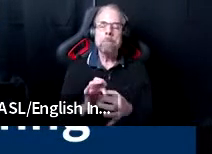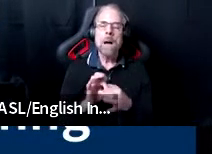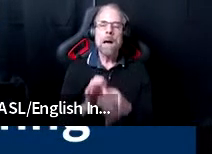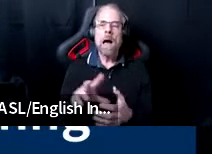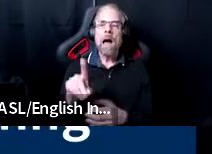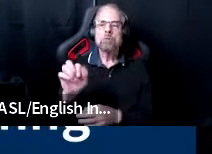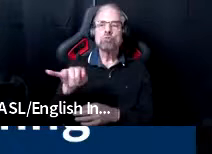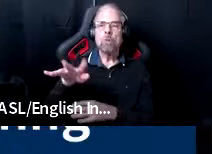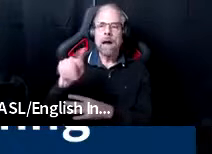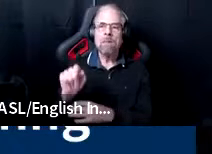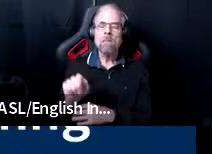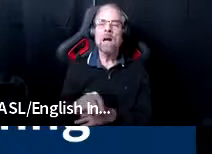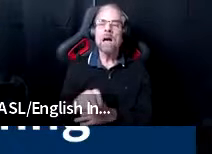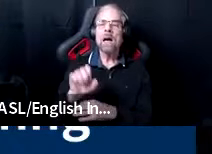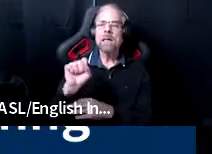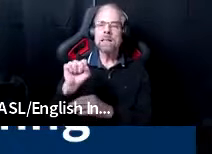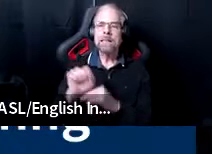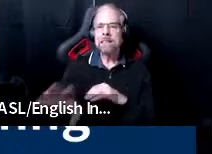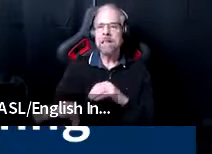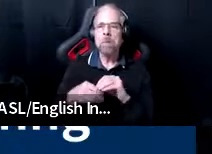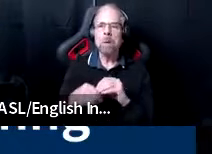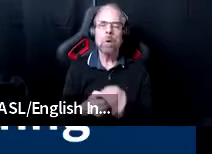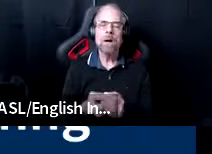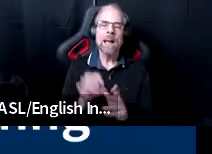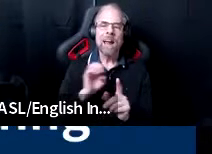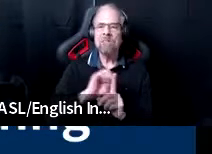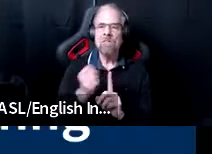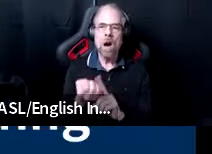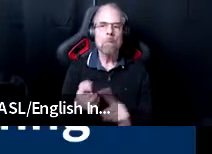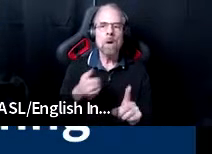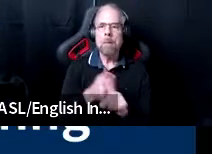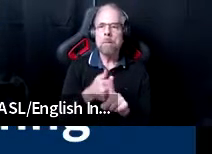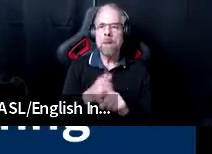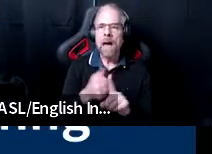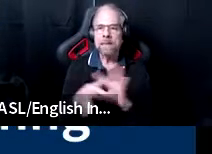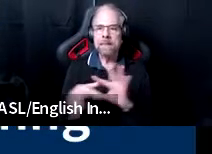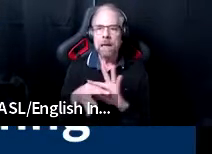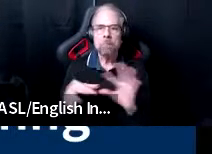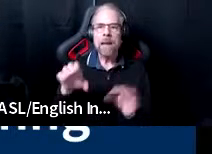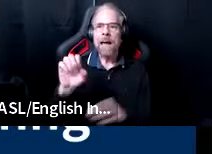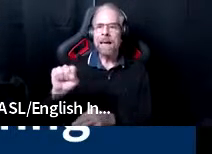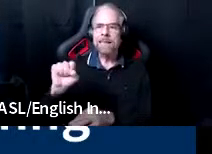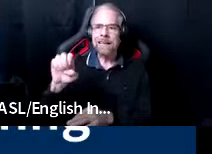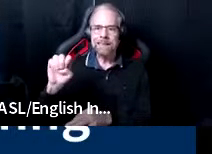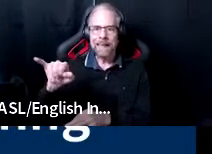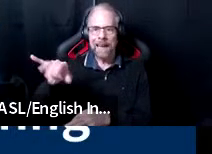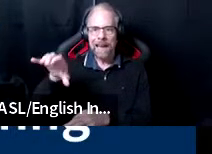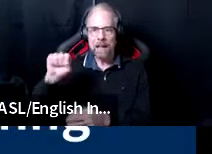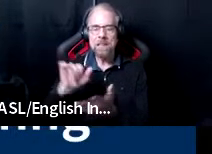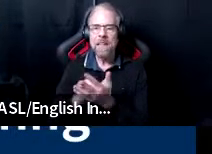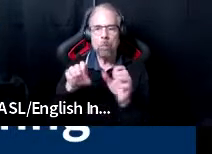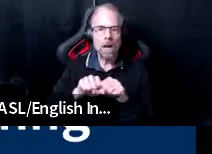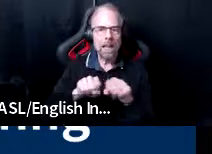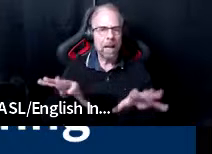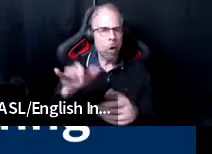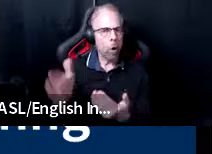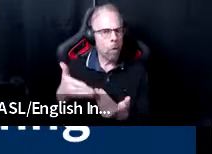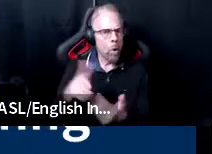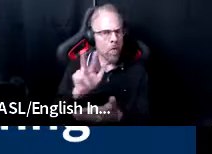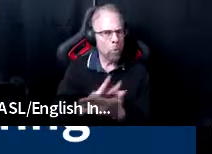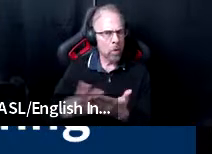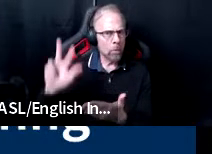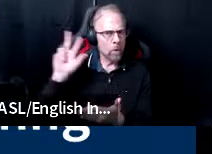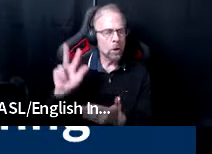Supplemental Environmental Impact Statement document that was released almost 3 weeks ago. We want to give